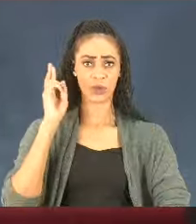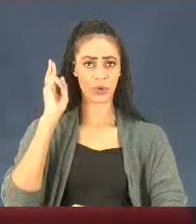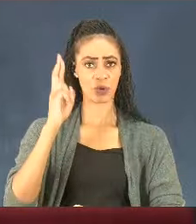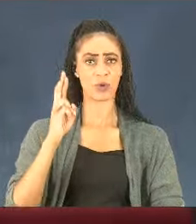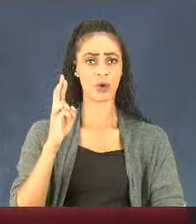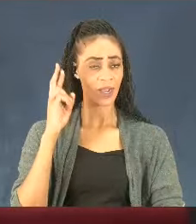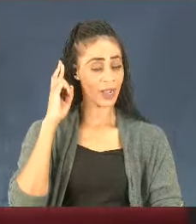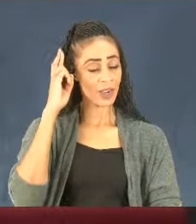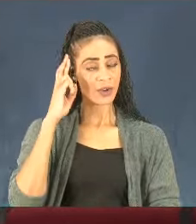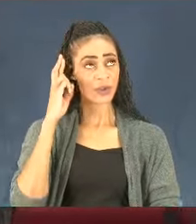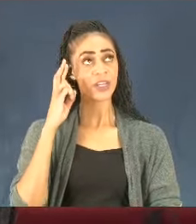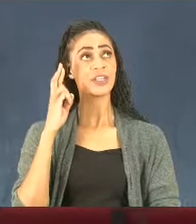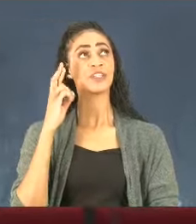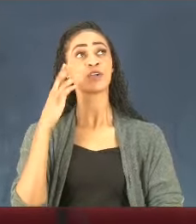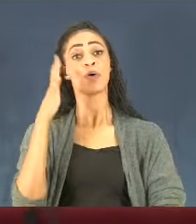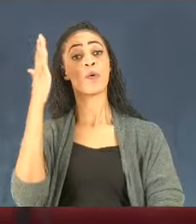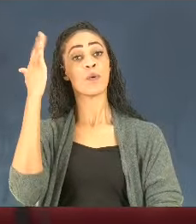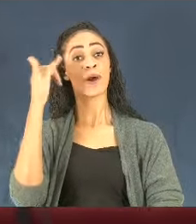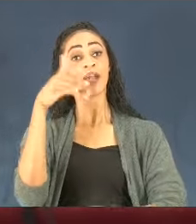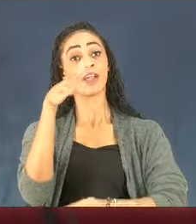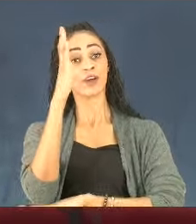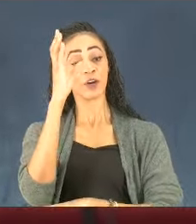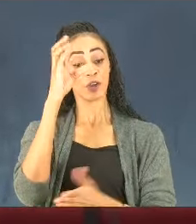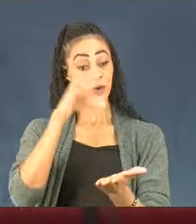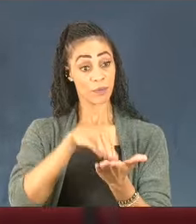why God placed you where you are.